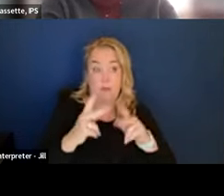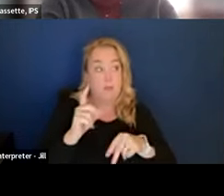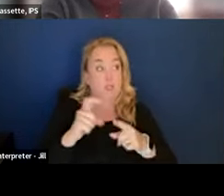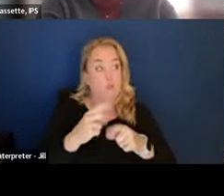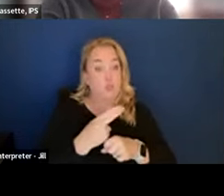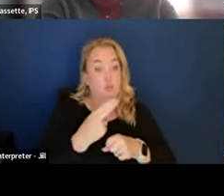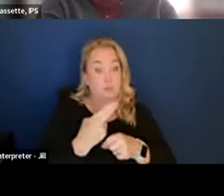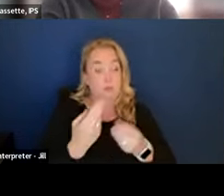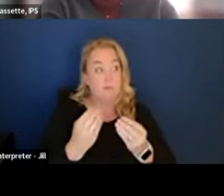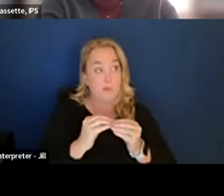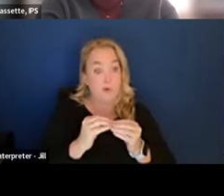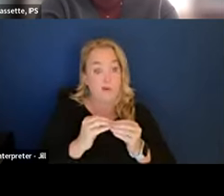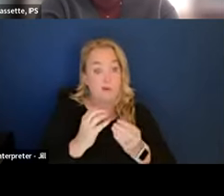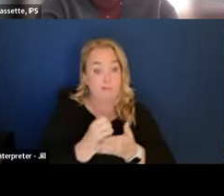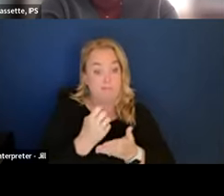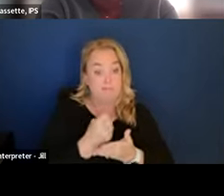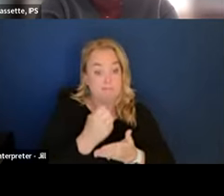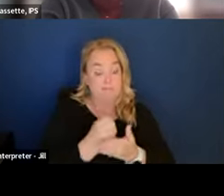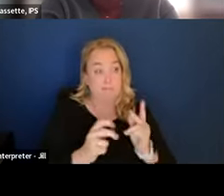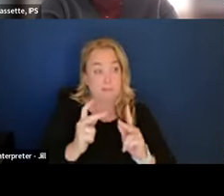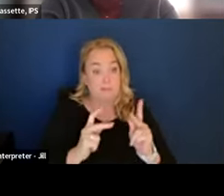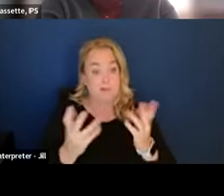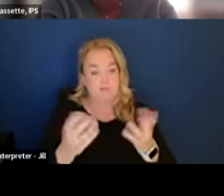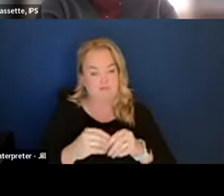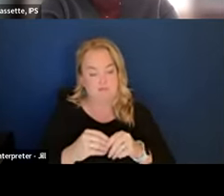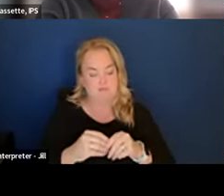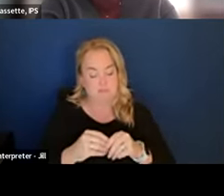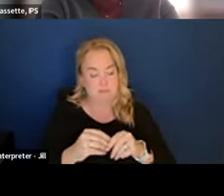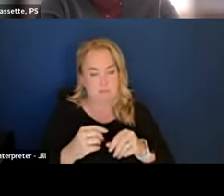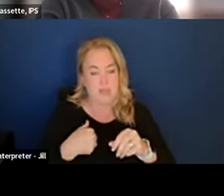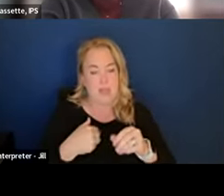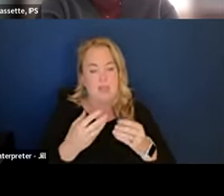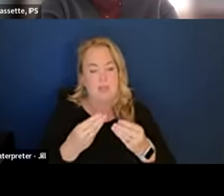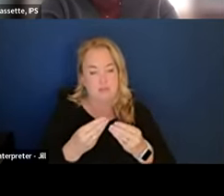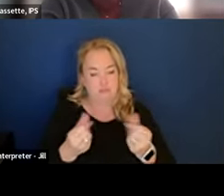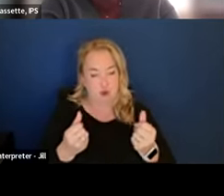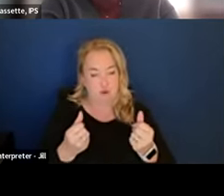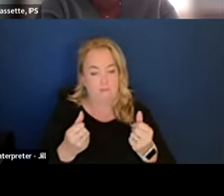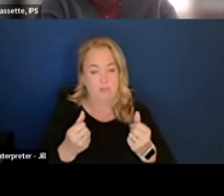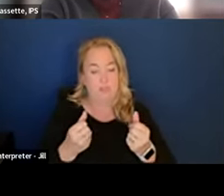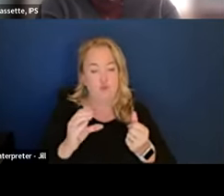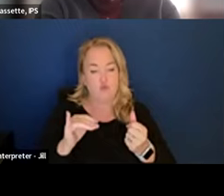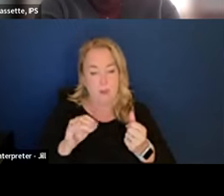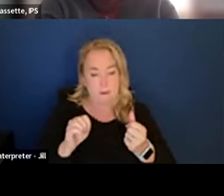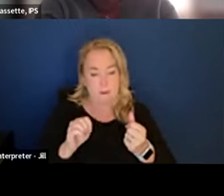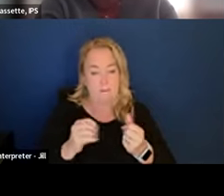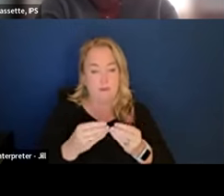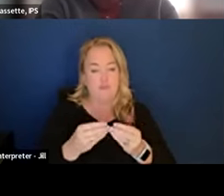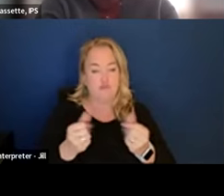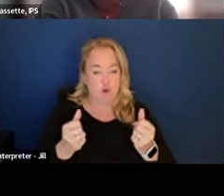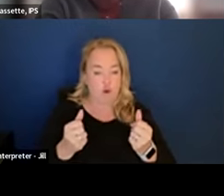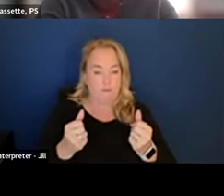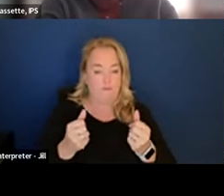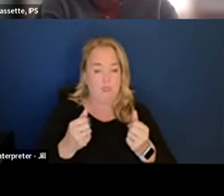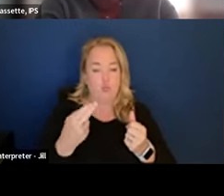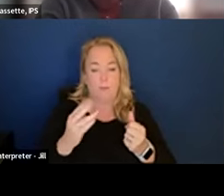using underutilized people. Mm-hmm. And it's solving a crime problem. It's solving a whole